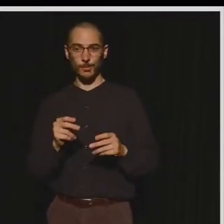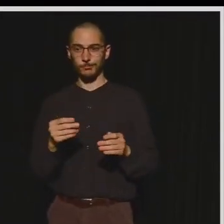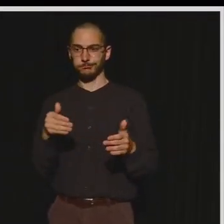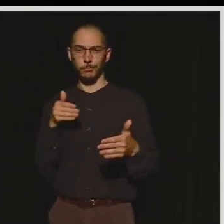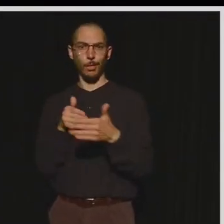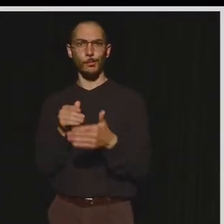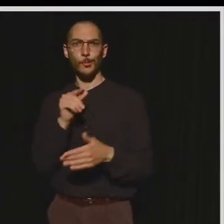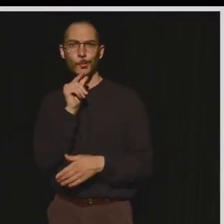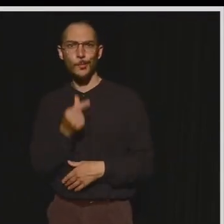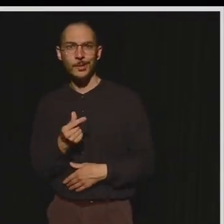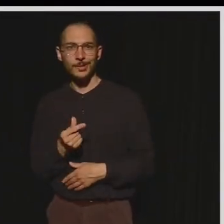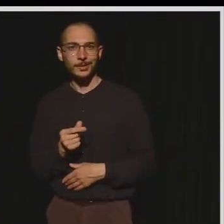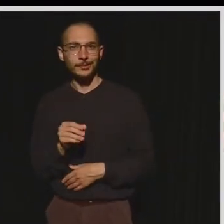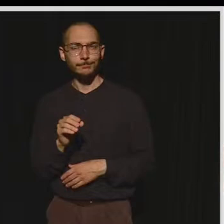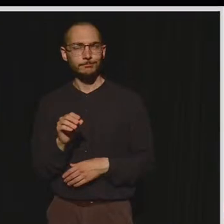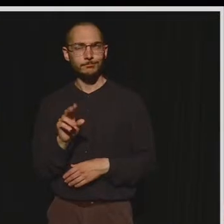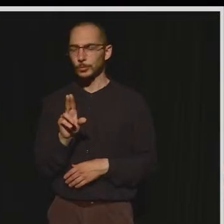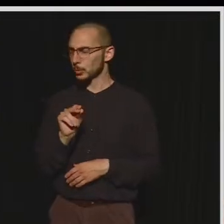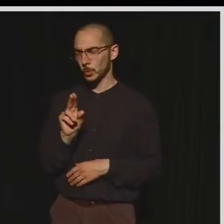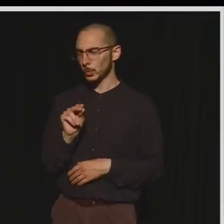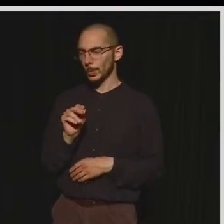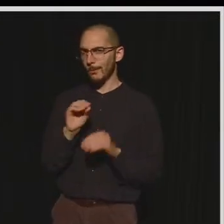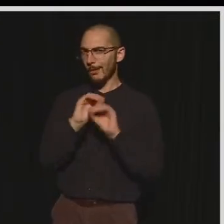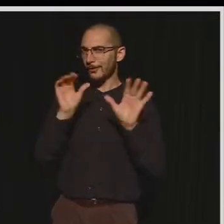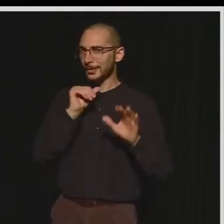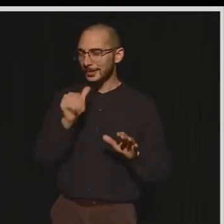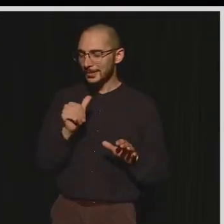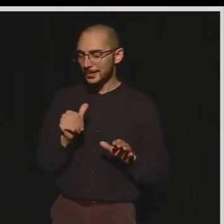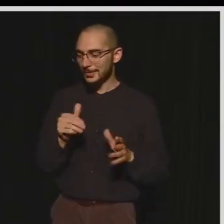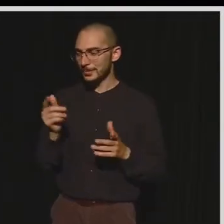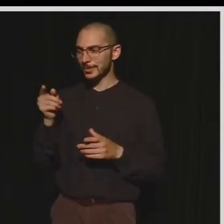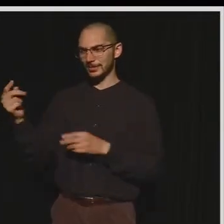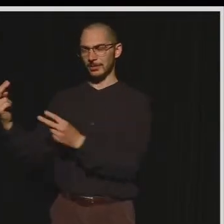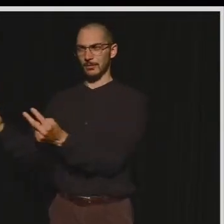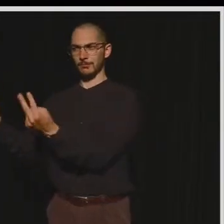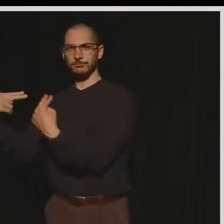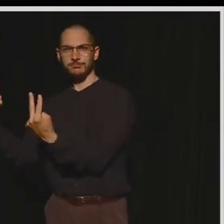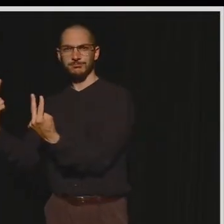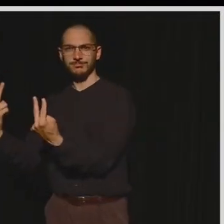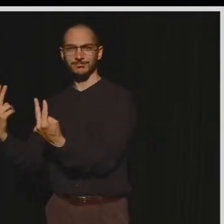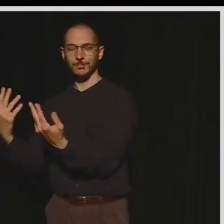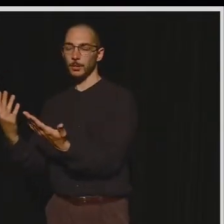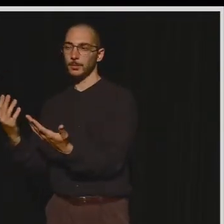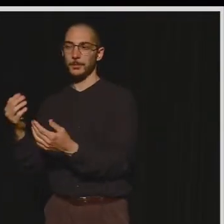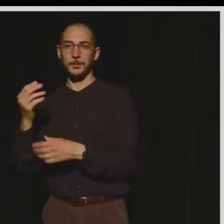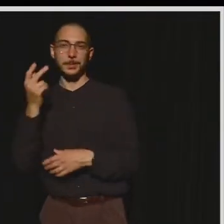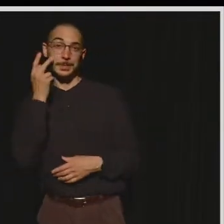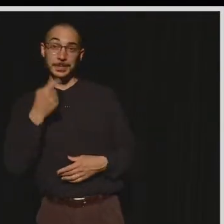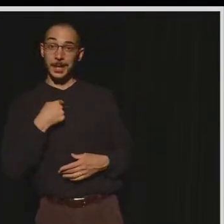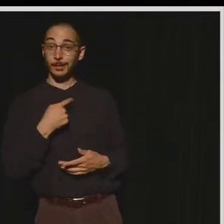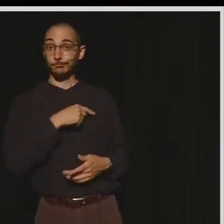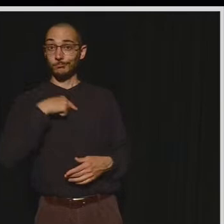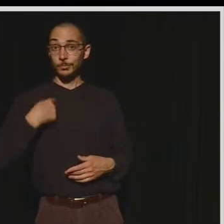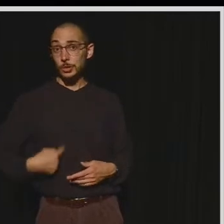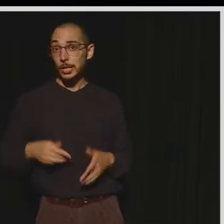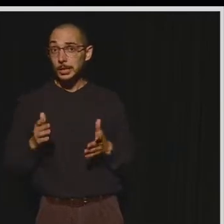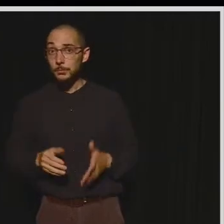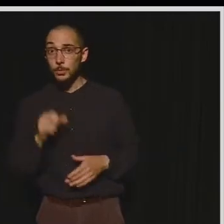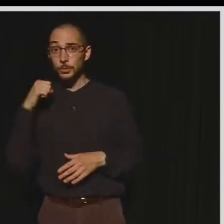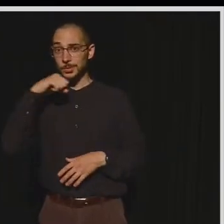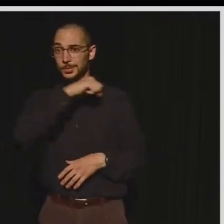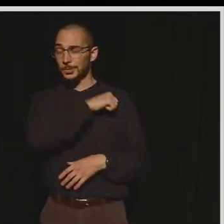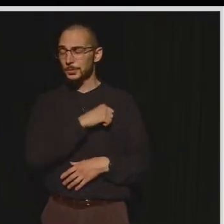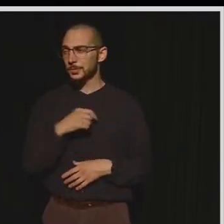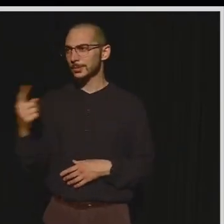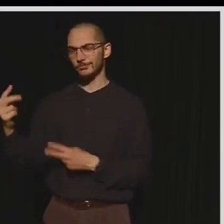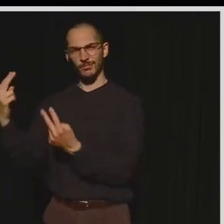And it's so different from my own coming out and upbringing. My parents are Buddhist and they're